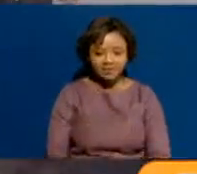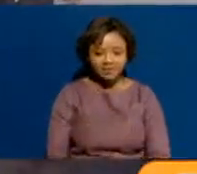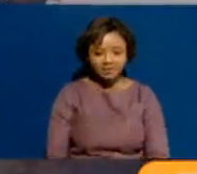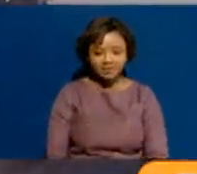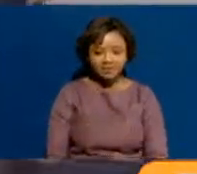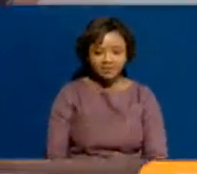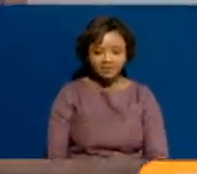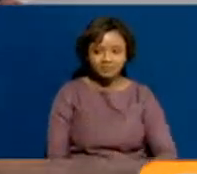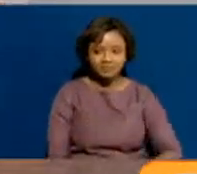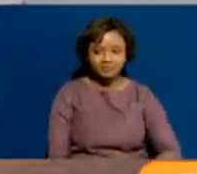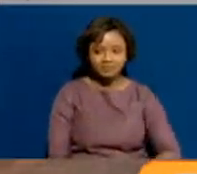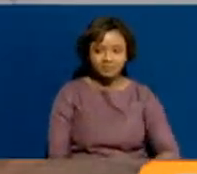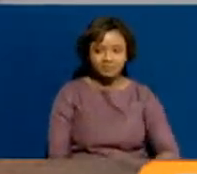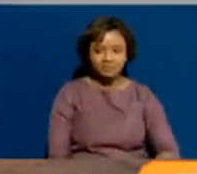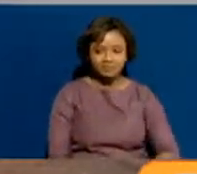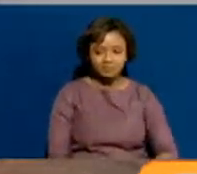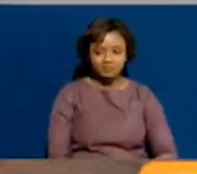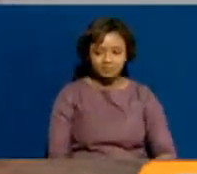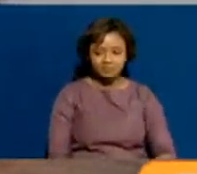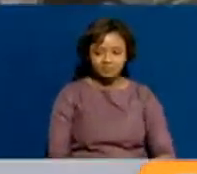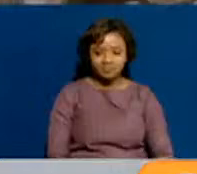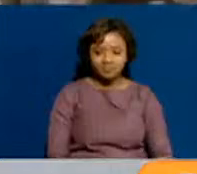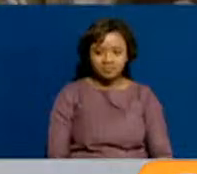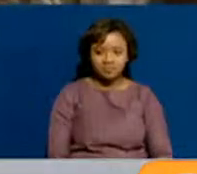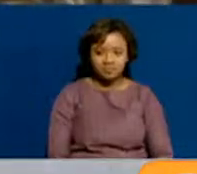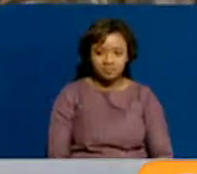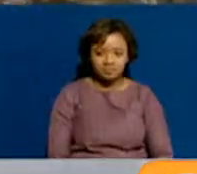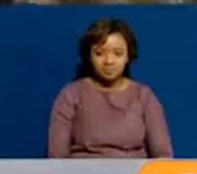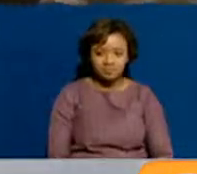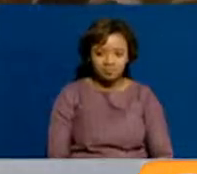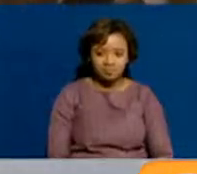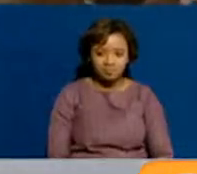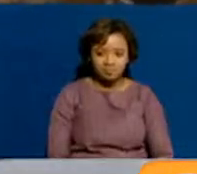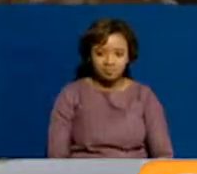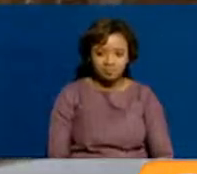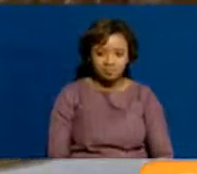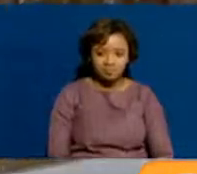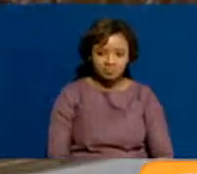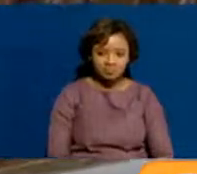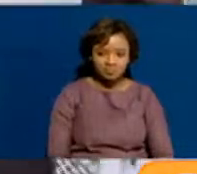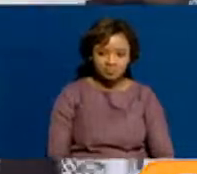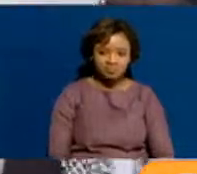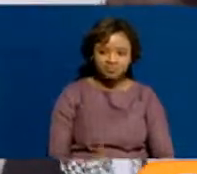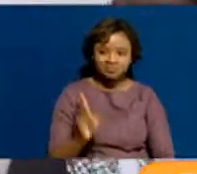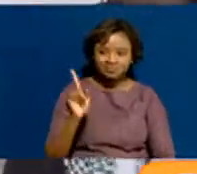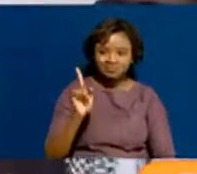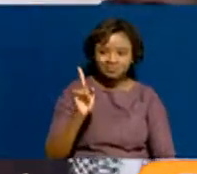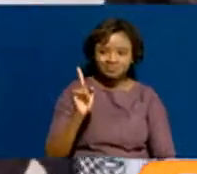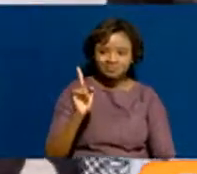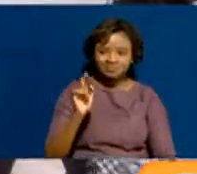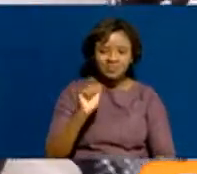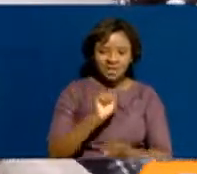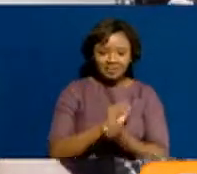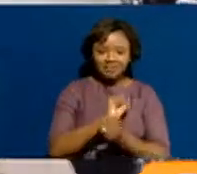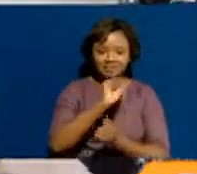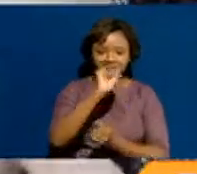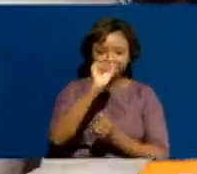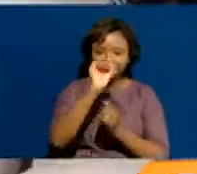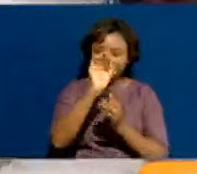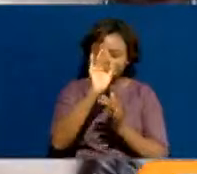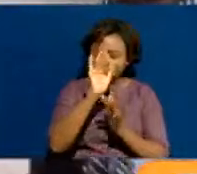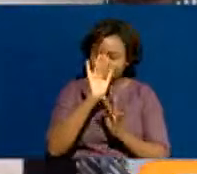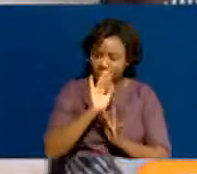These icons showing you Moses' story. Here is a display of 15 valuable and